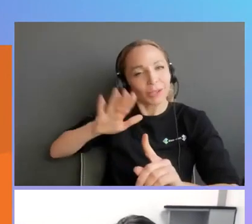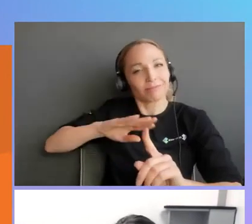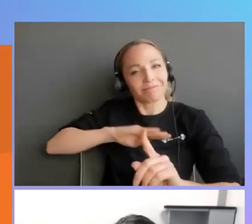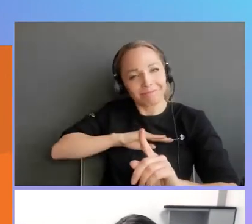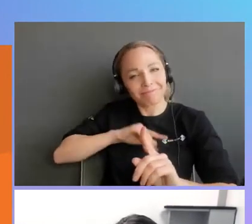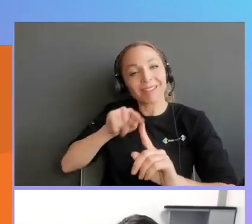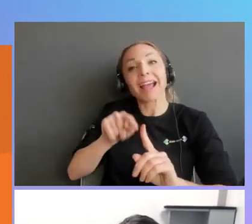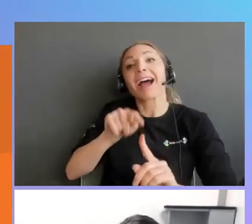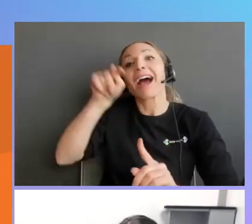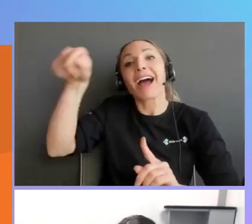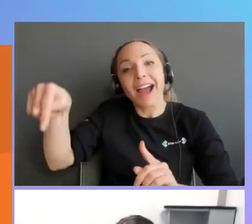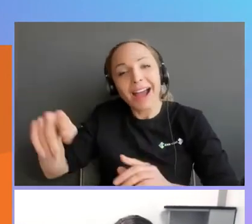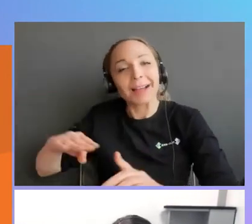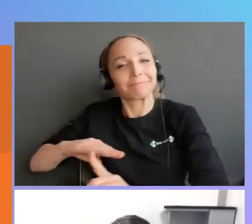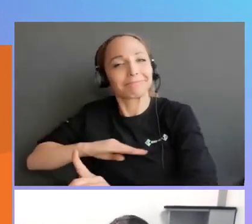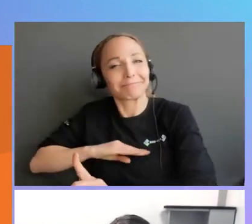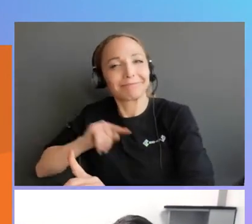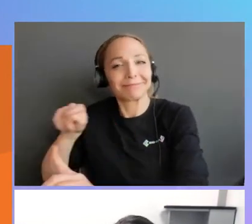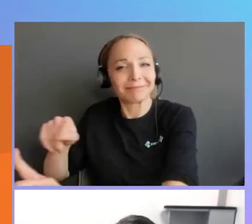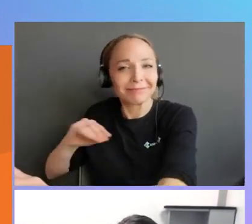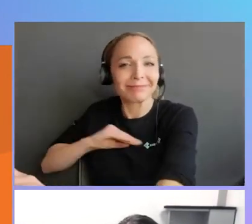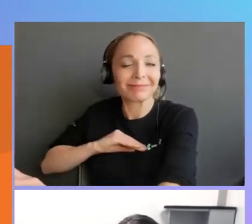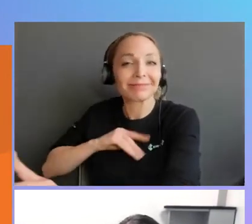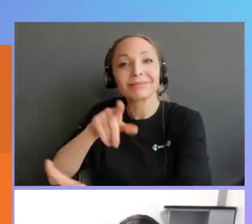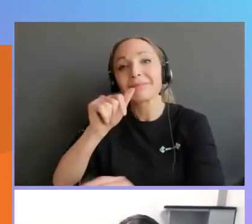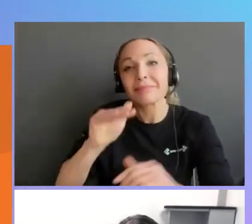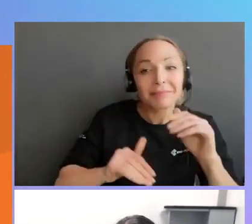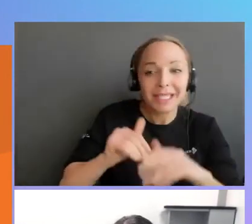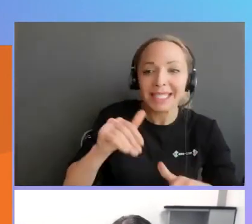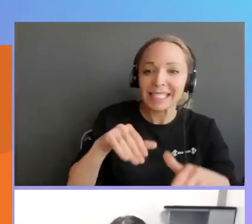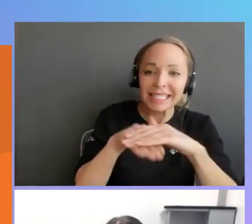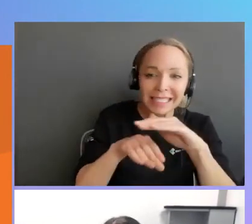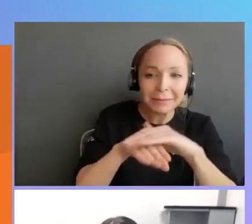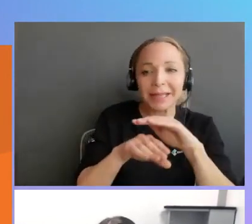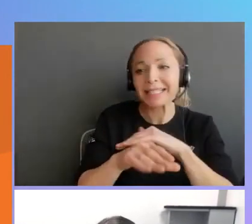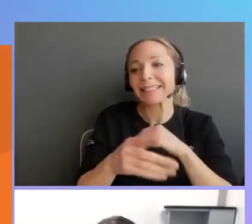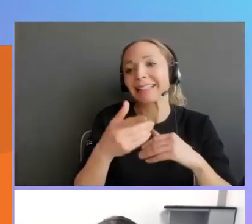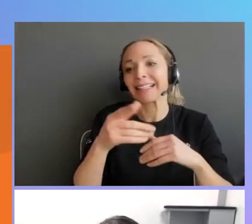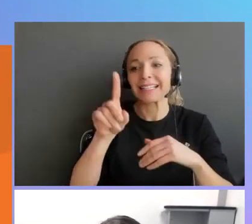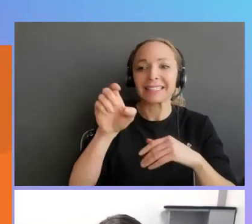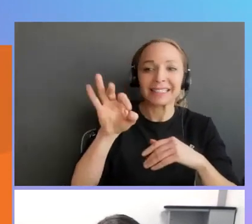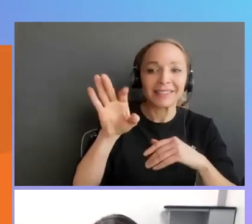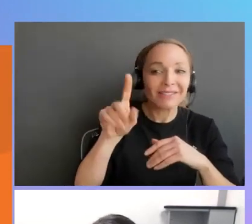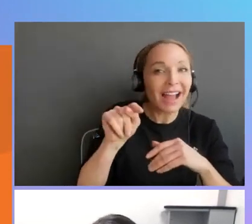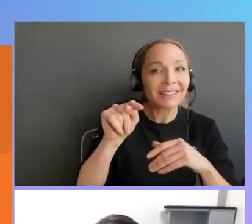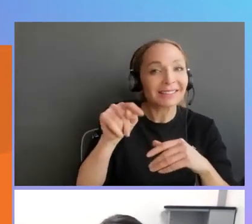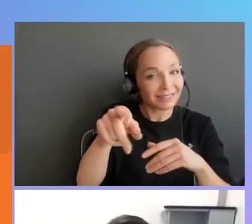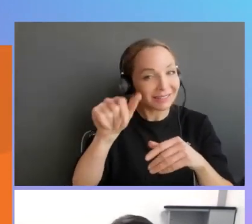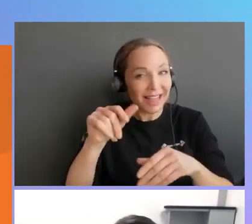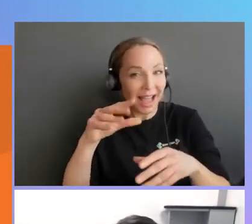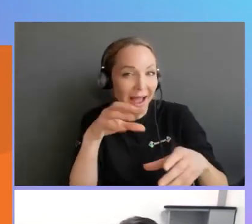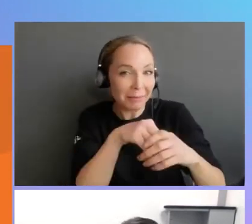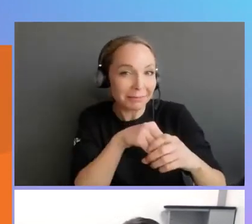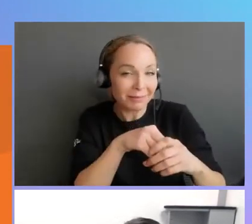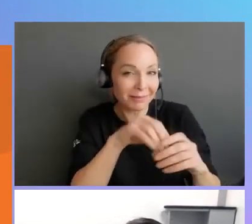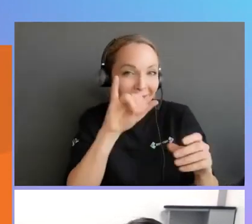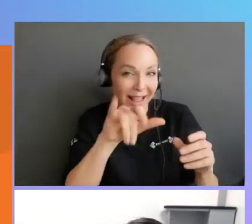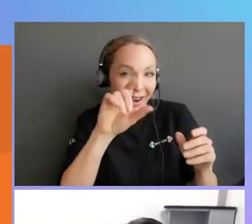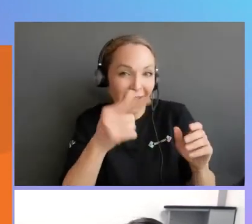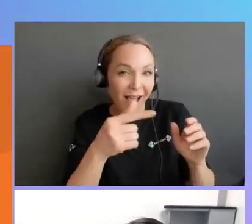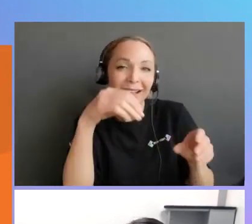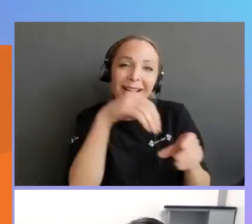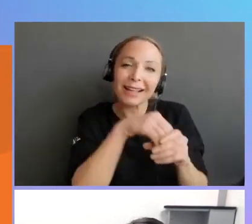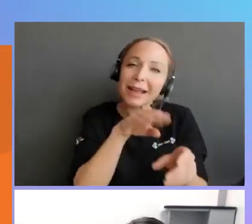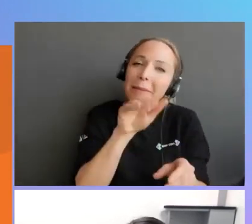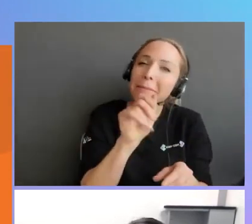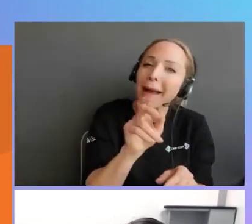acceptance criteria and defects into our backlog and sprint planning. Those can be part of our user stories. Those can be part of our defect log.